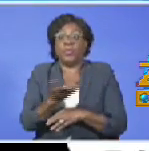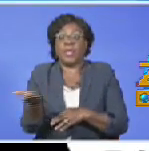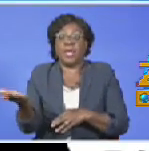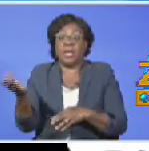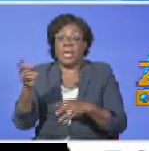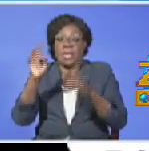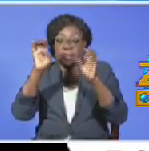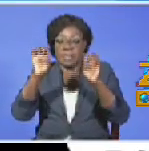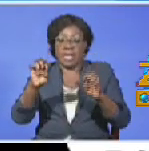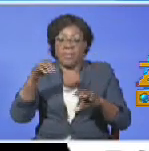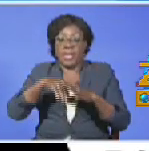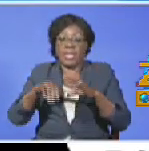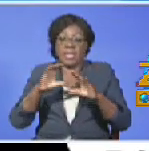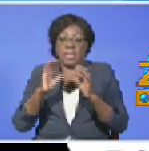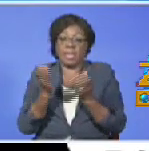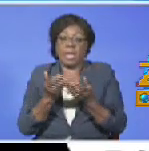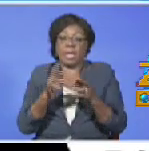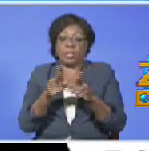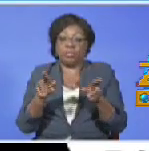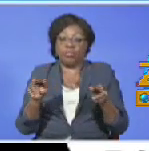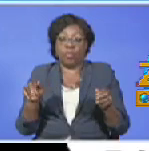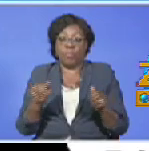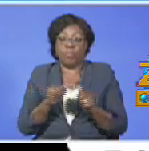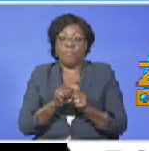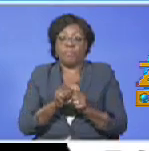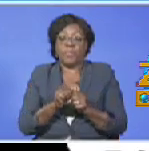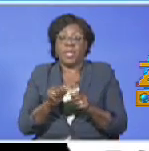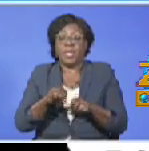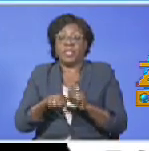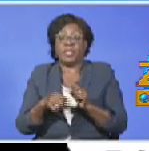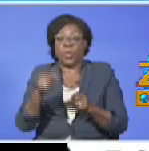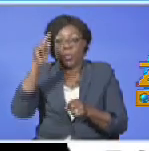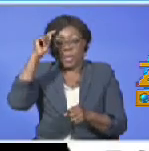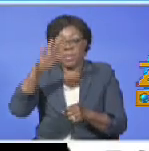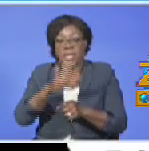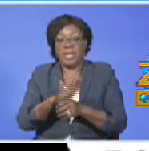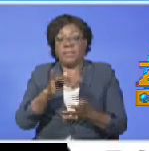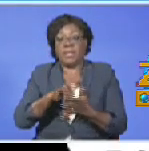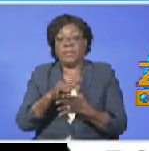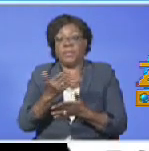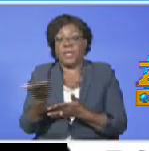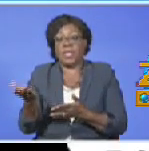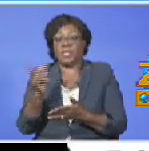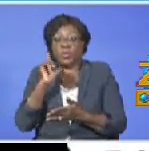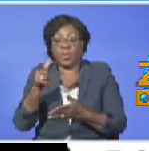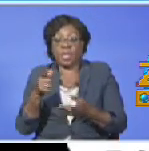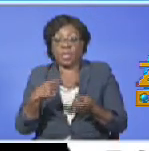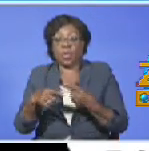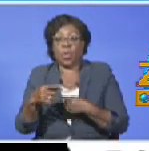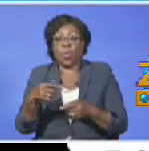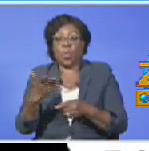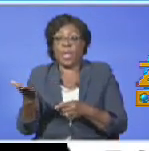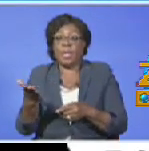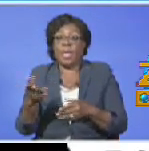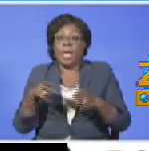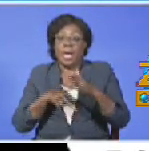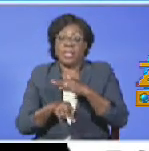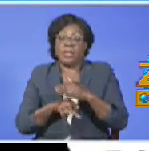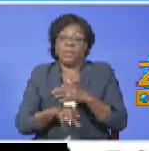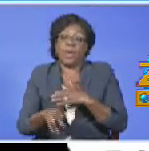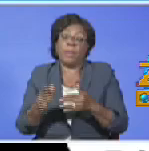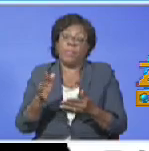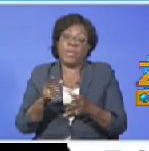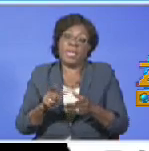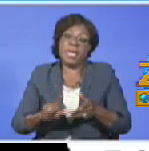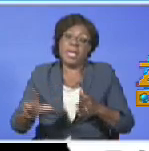for several days, weeks, and so we believe that things will go quite well. But at the primary level, some primary